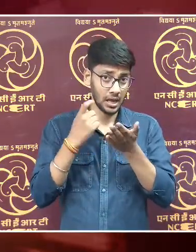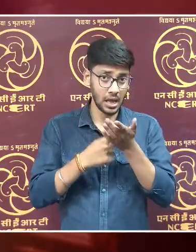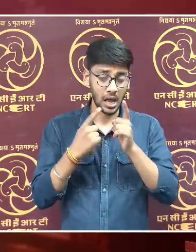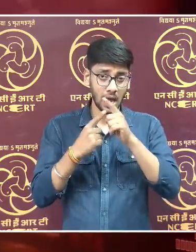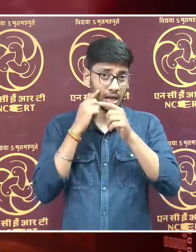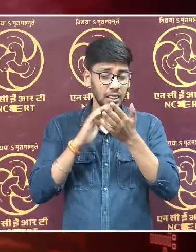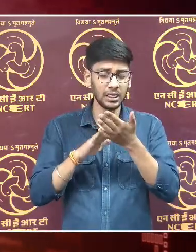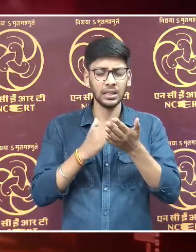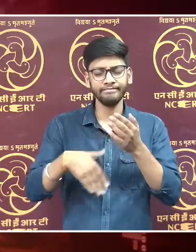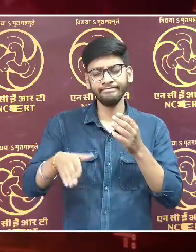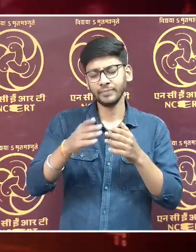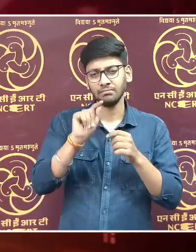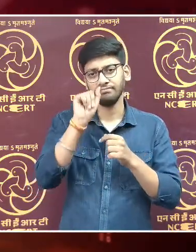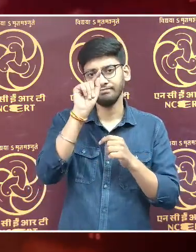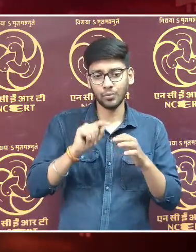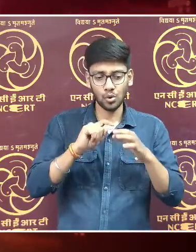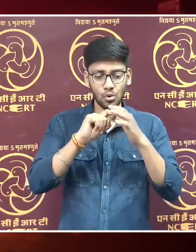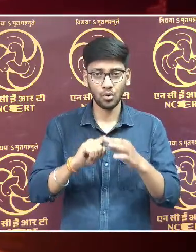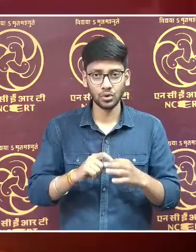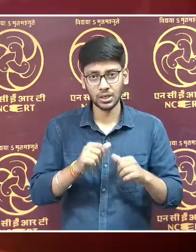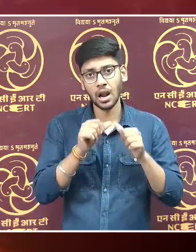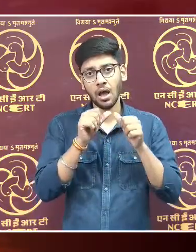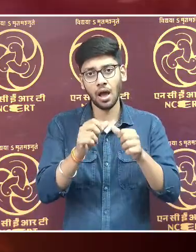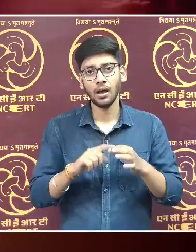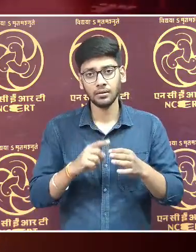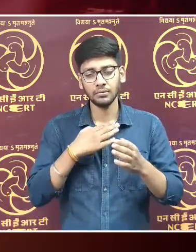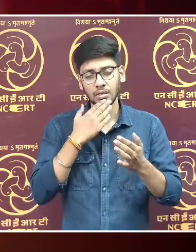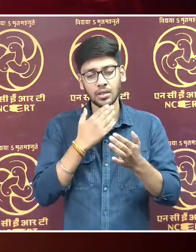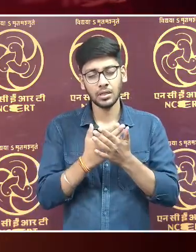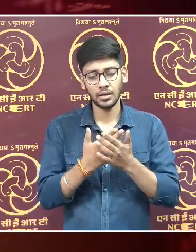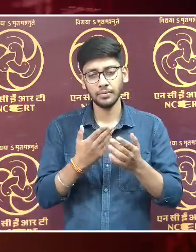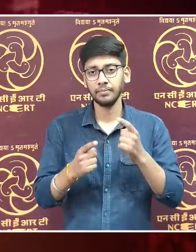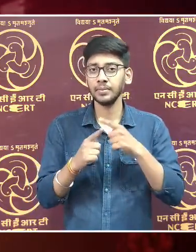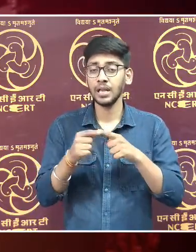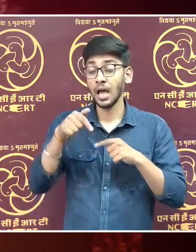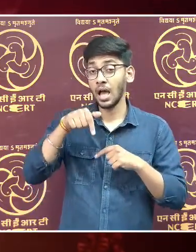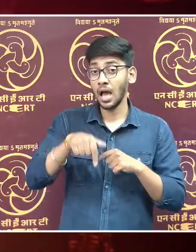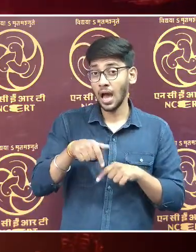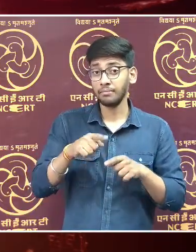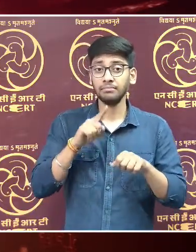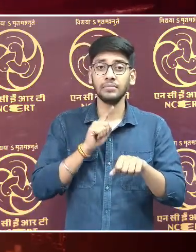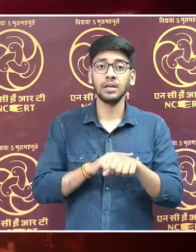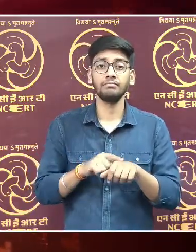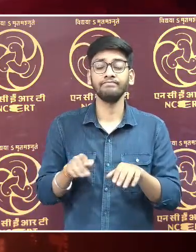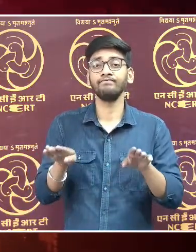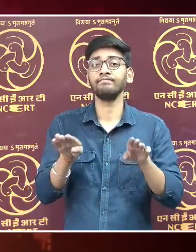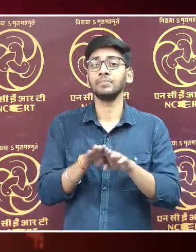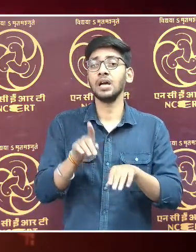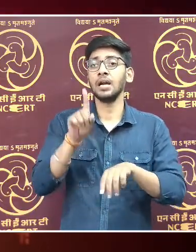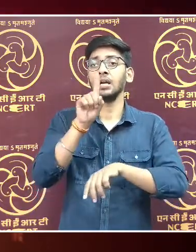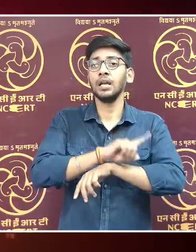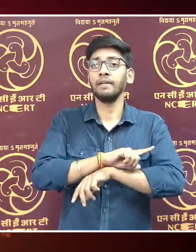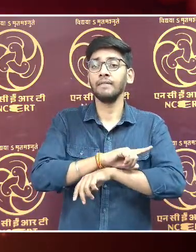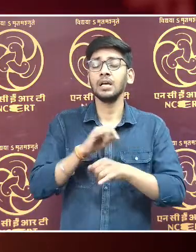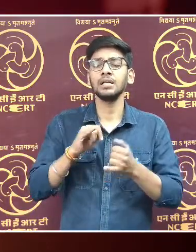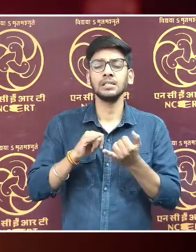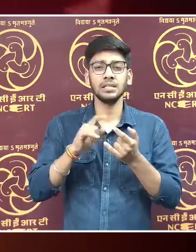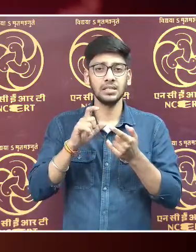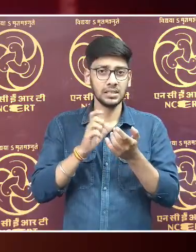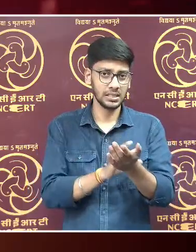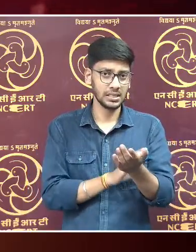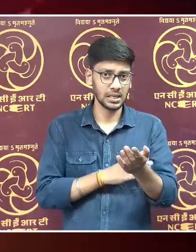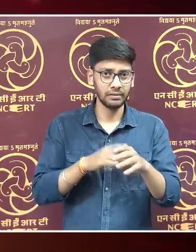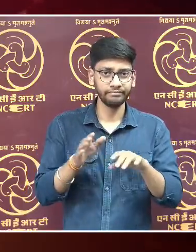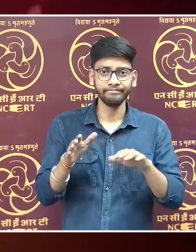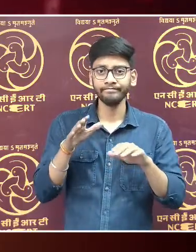asking such pertinent questions. They were really valuable and beneficial. And now, viewers, it's time for me to wrap up day one's session, which took place under